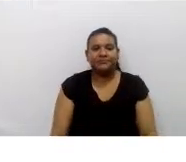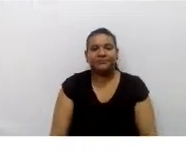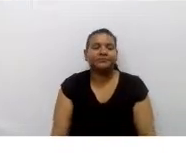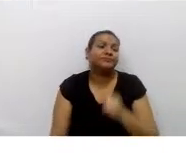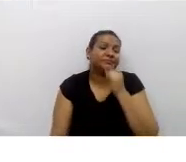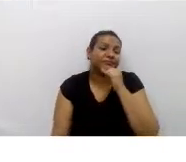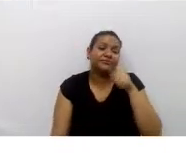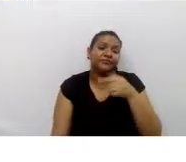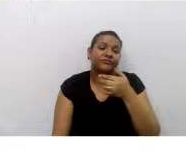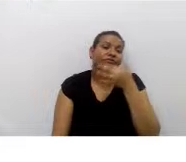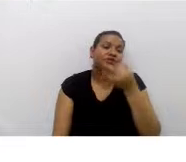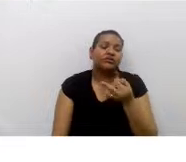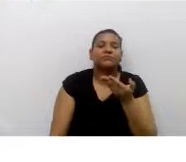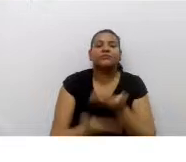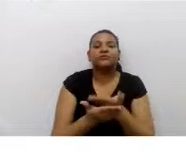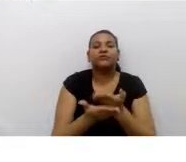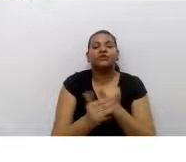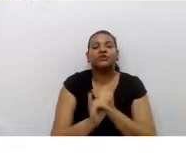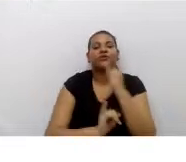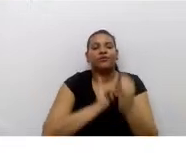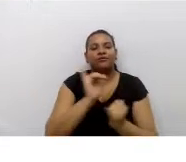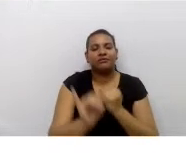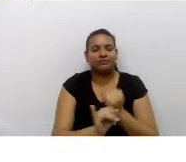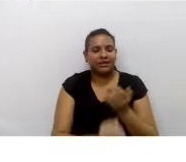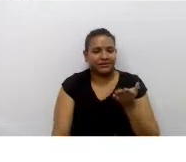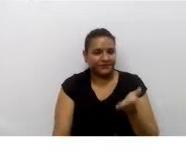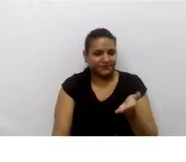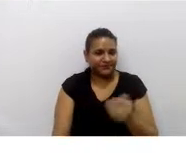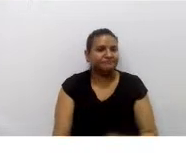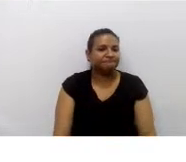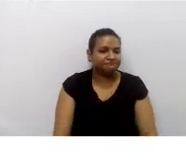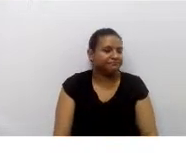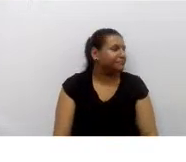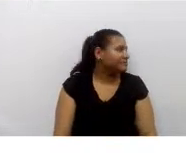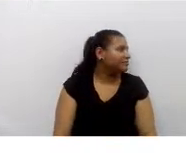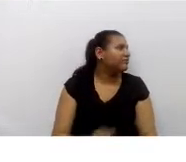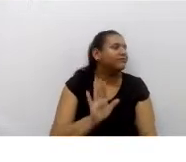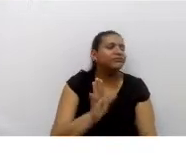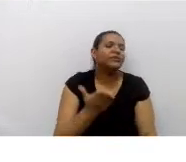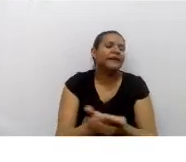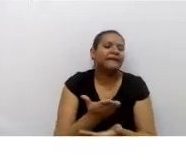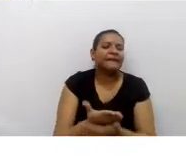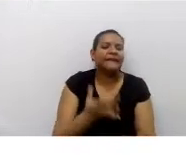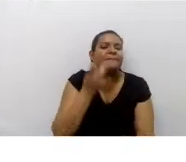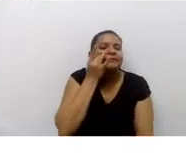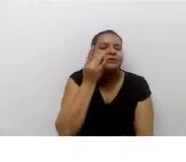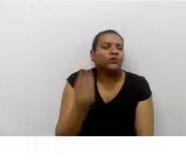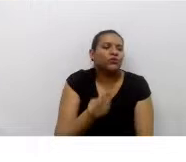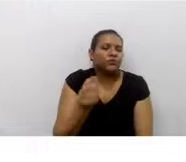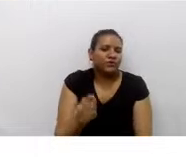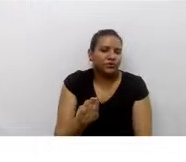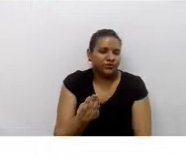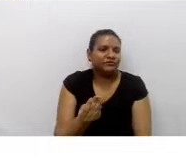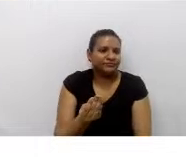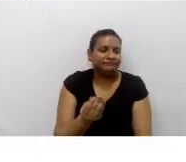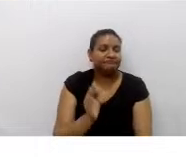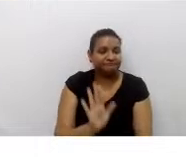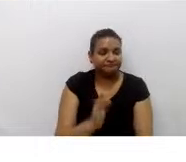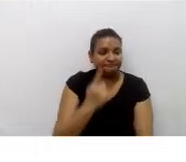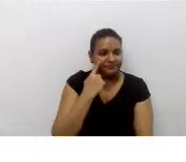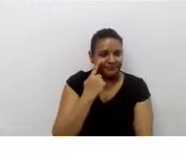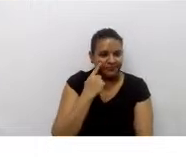a suggestion for the online classroom, but what about the face-to-face classroom? Well, make sure you read whatever you write on the board, as I'm doing